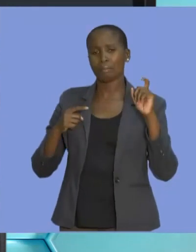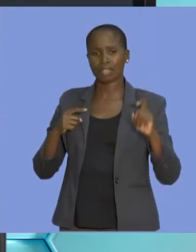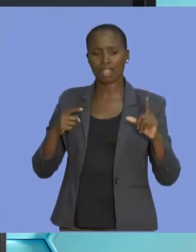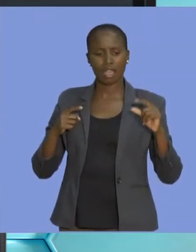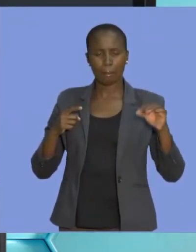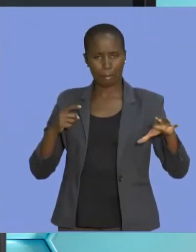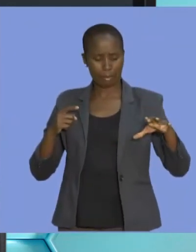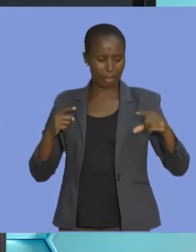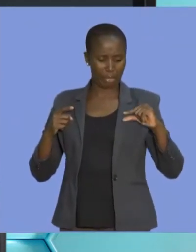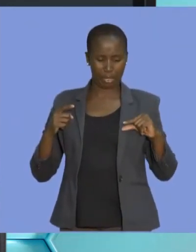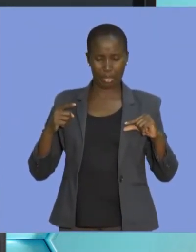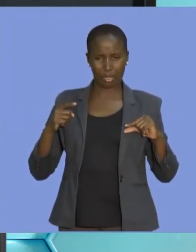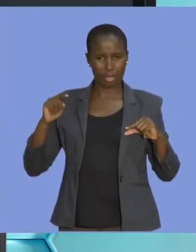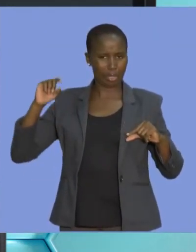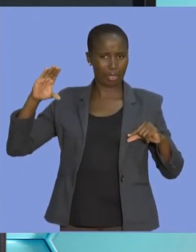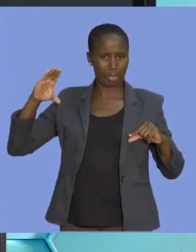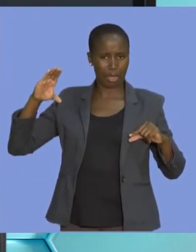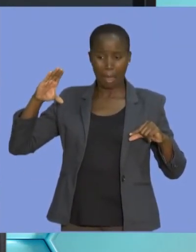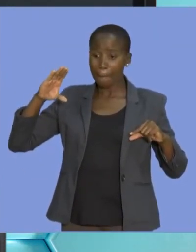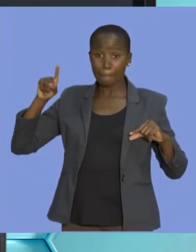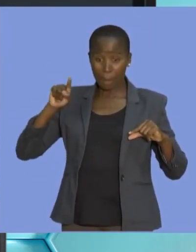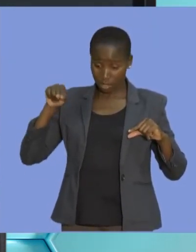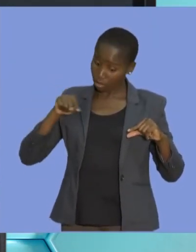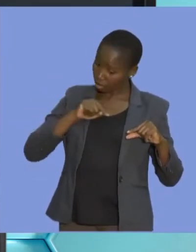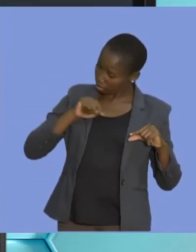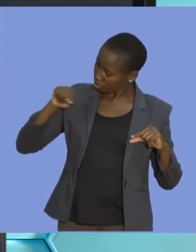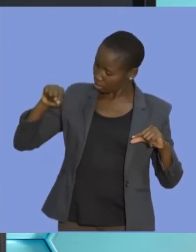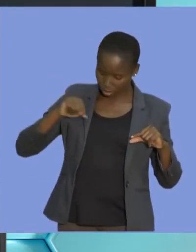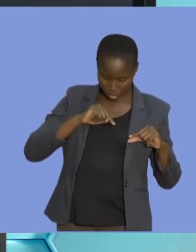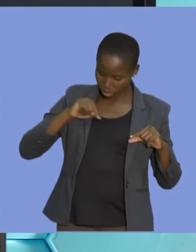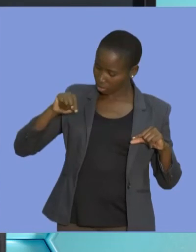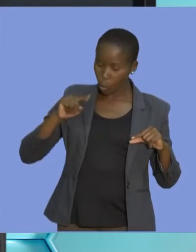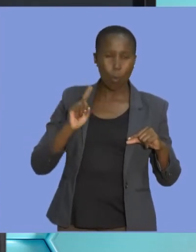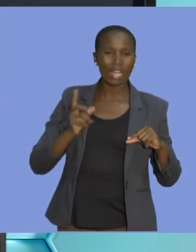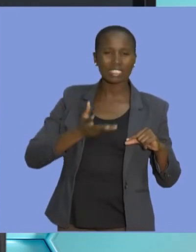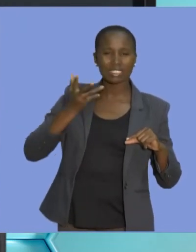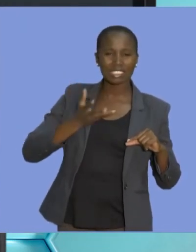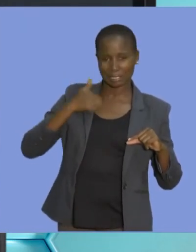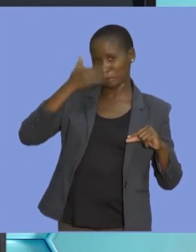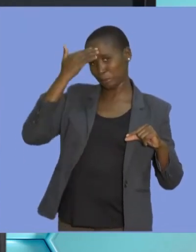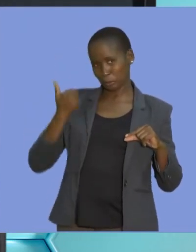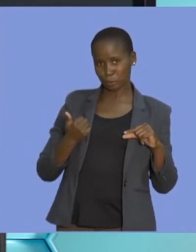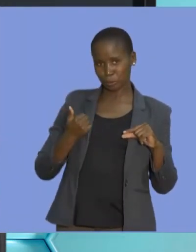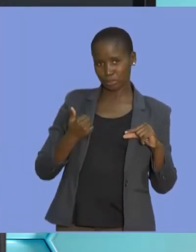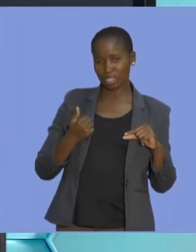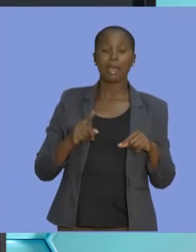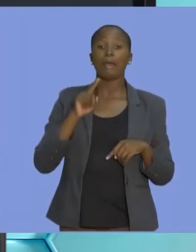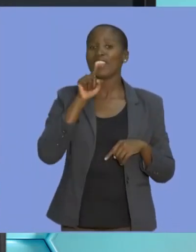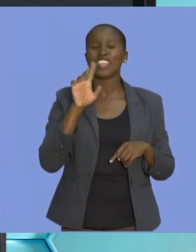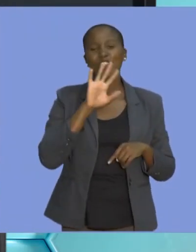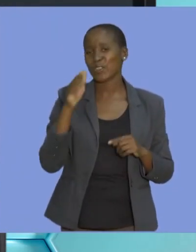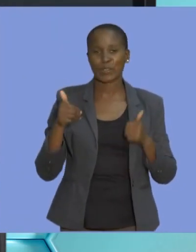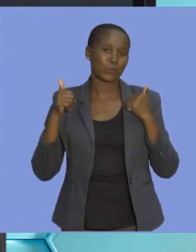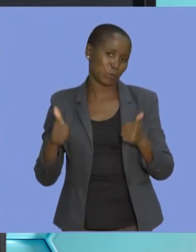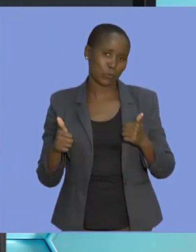highest. But I don't know about the rest of the data. I don't know. So it's not really good because of that